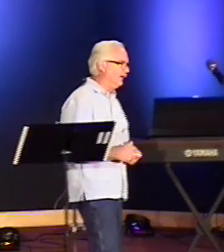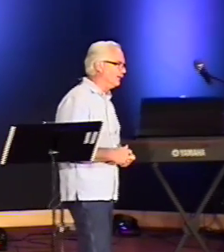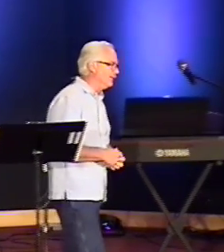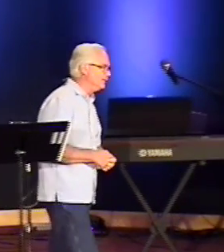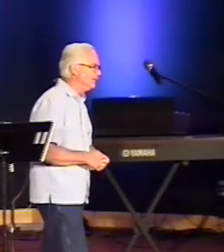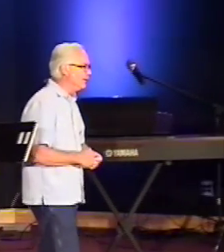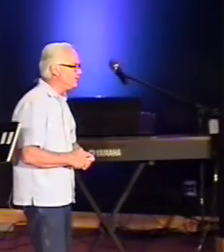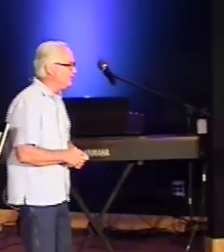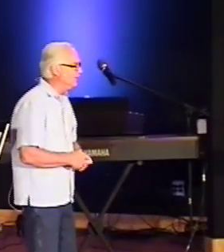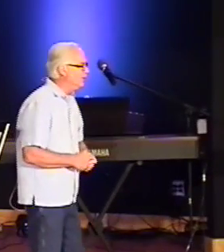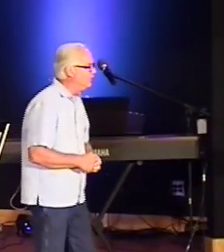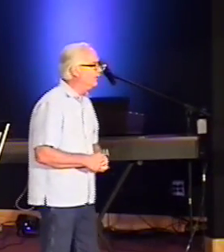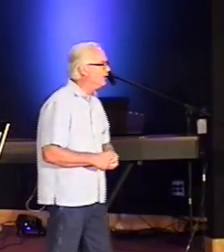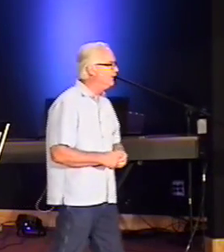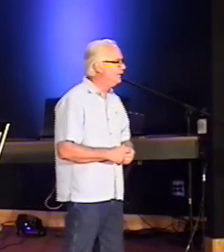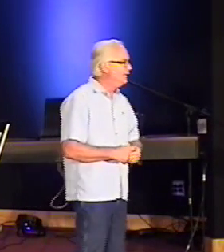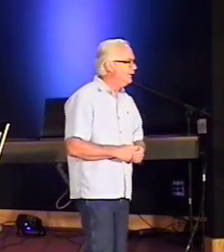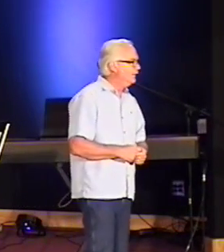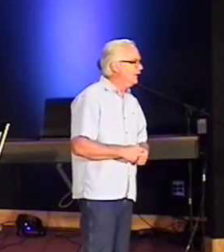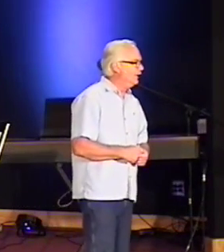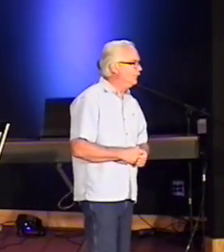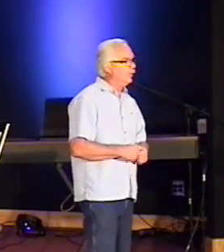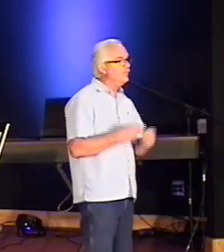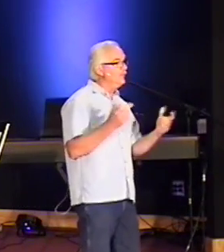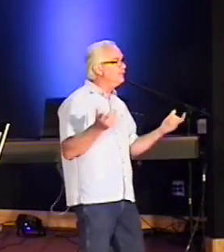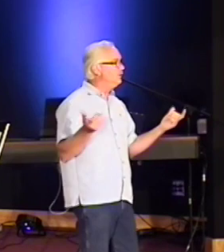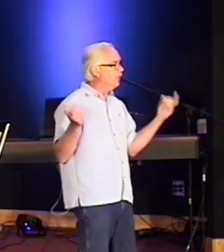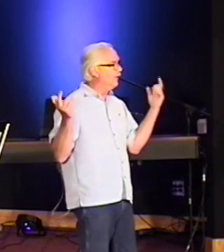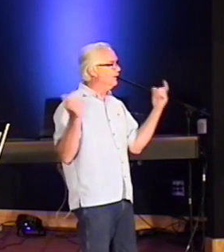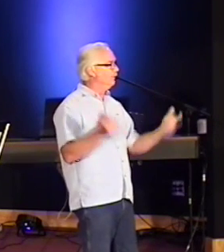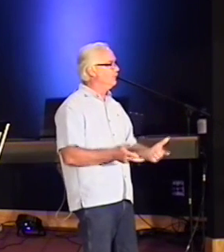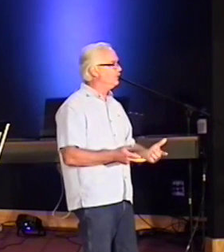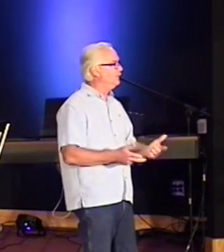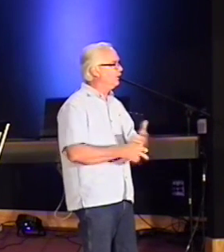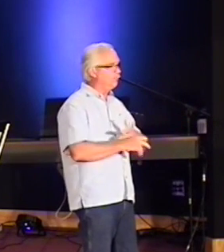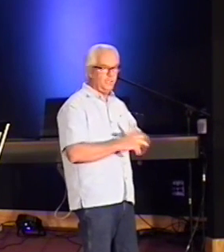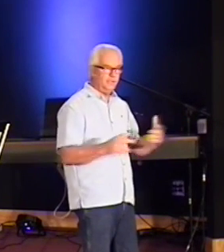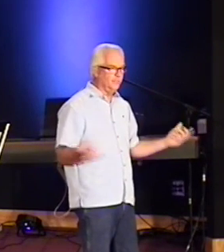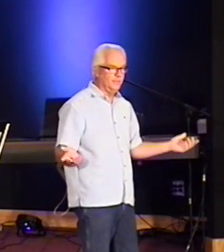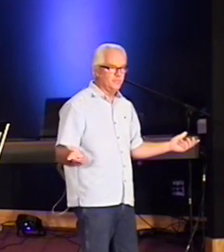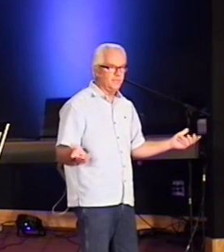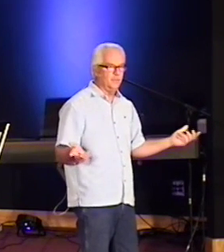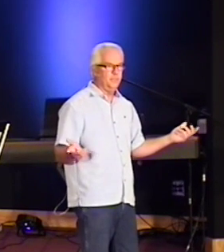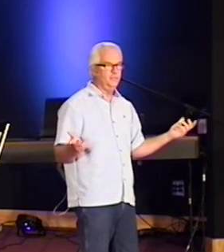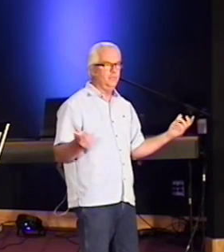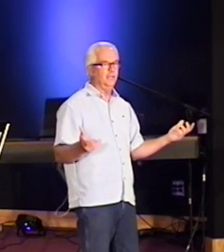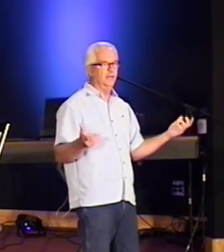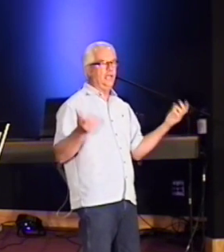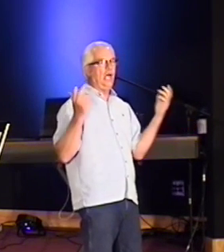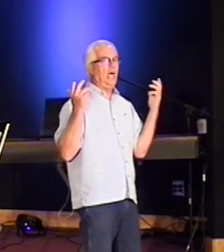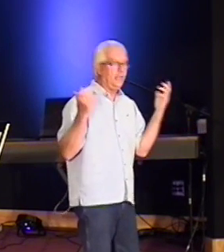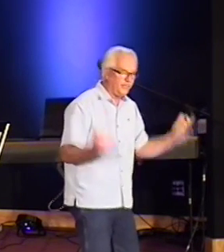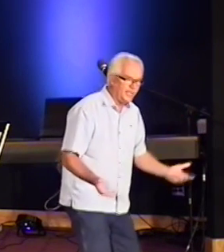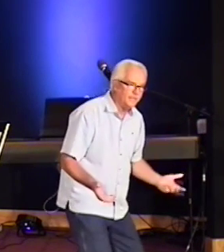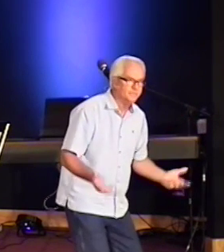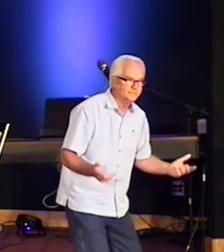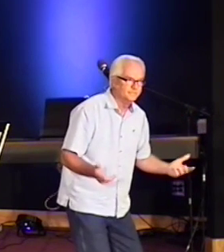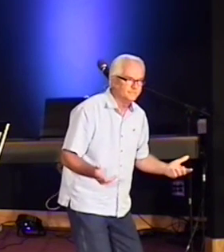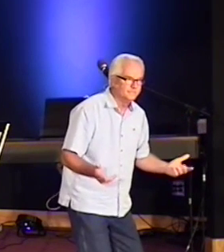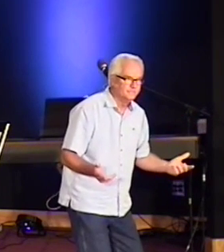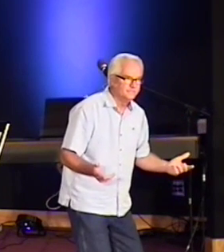if they work because you're not snoring anymore. But one thing is, you go right into REM sleep, completely into REM sleep. That means you hear